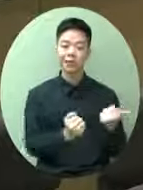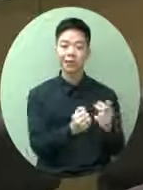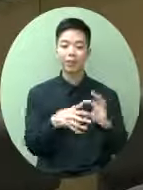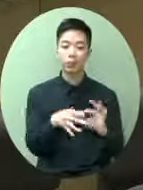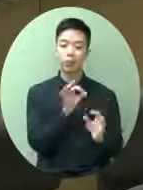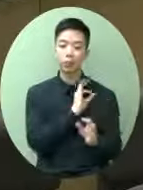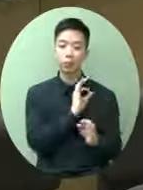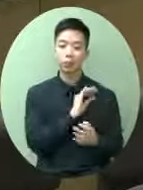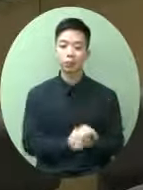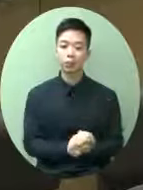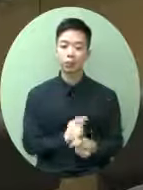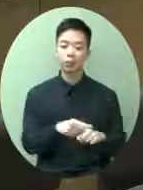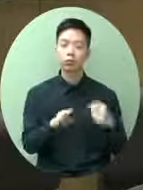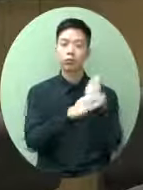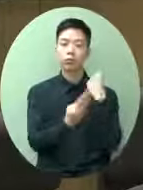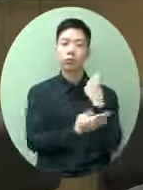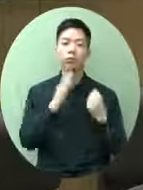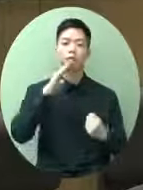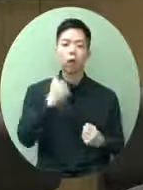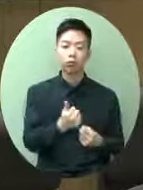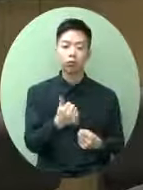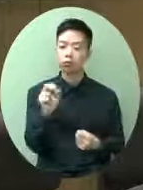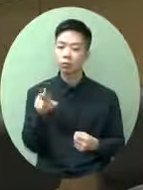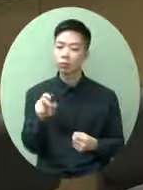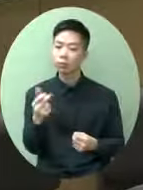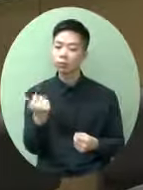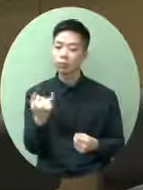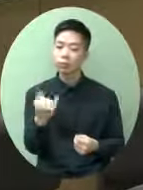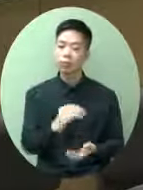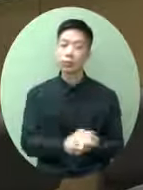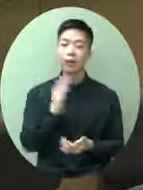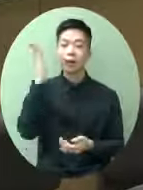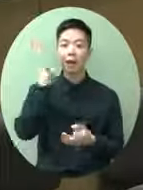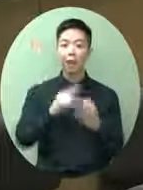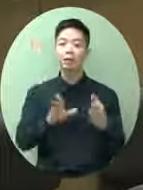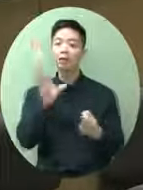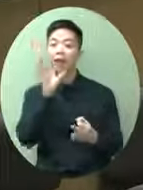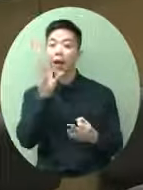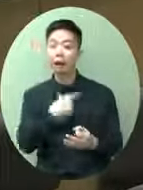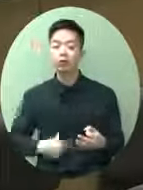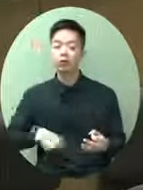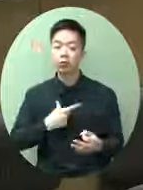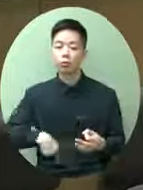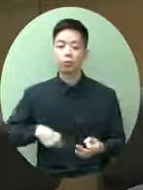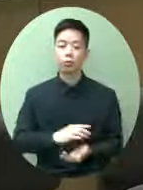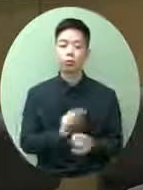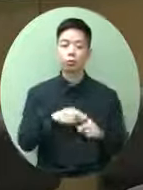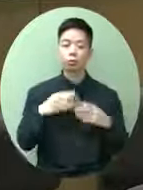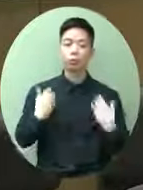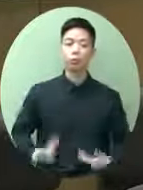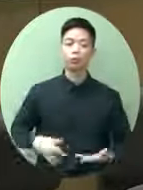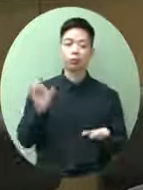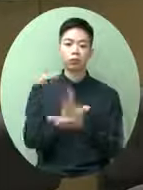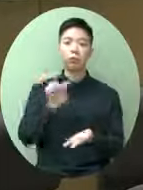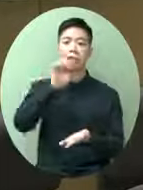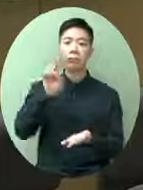caseBut the government gave no reasons or clueson why he was disqualifiedSo how could you give assurance to